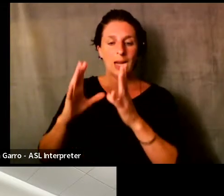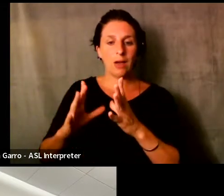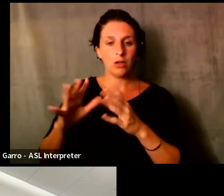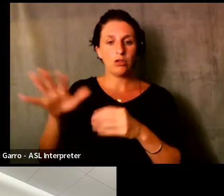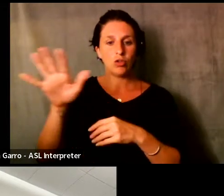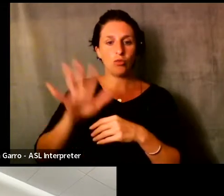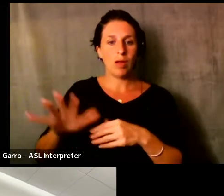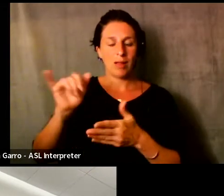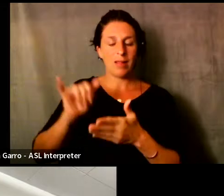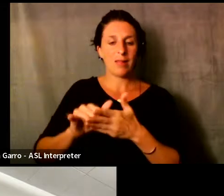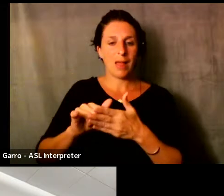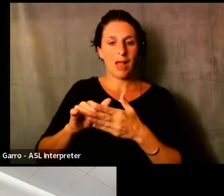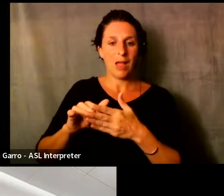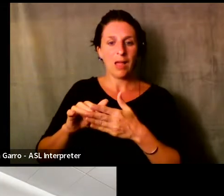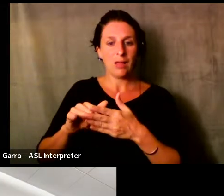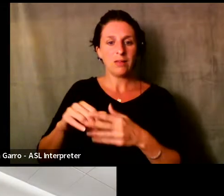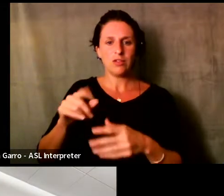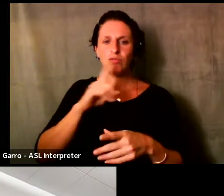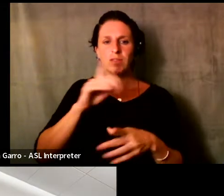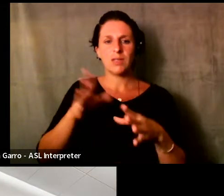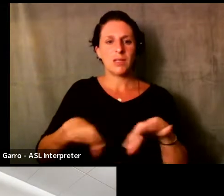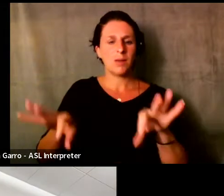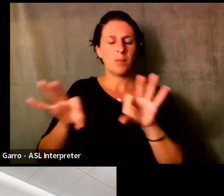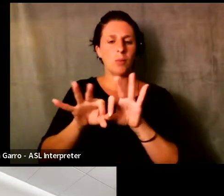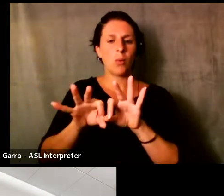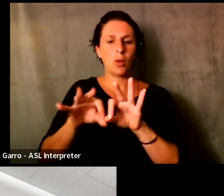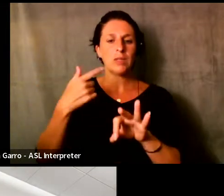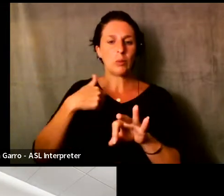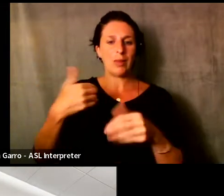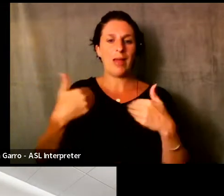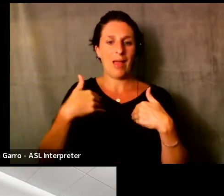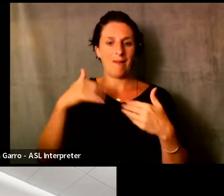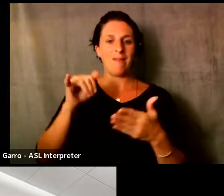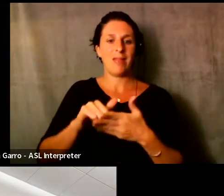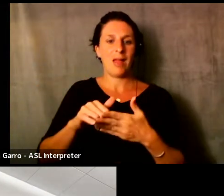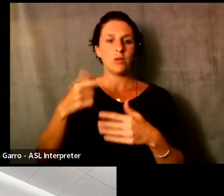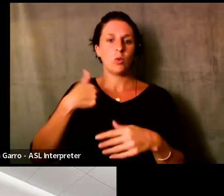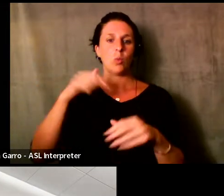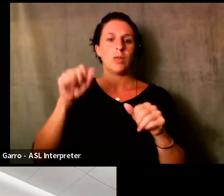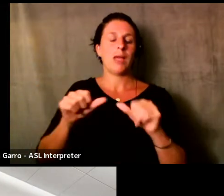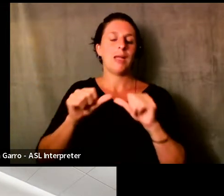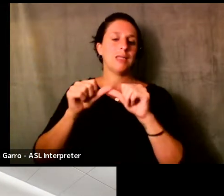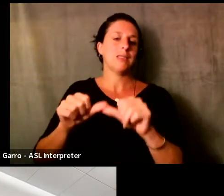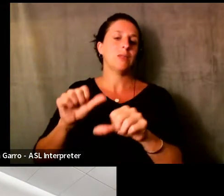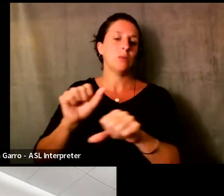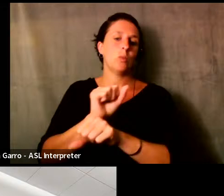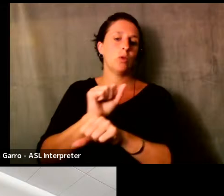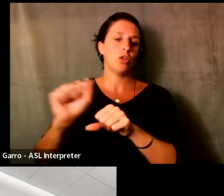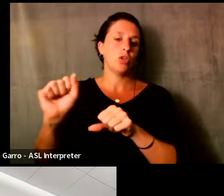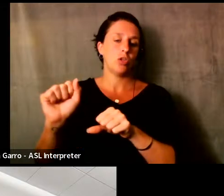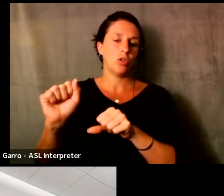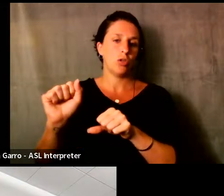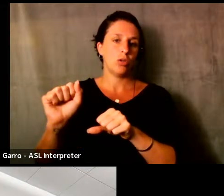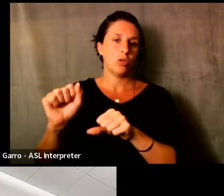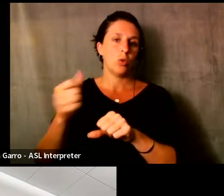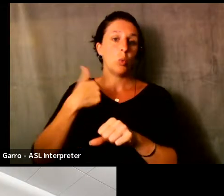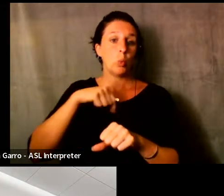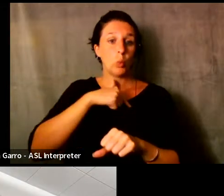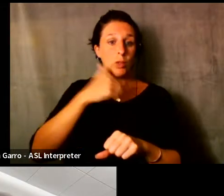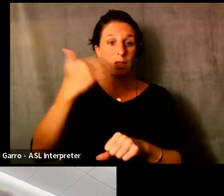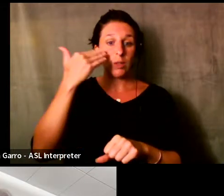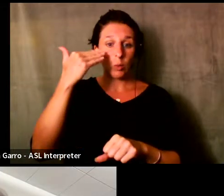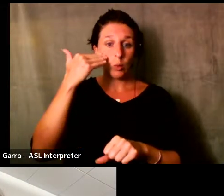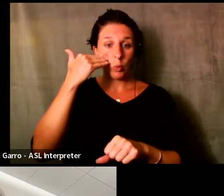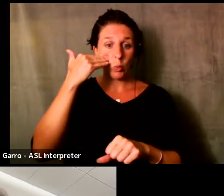that relationship. And it's really important that we have that in order to continue to work. We knew